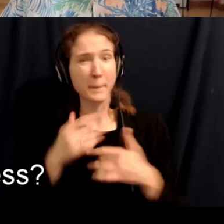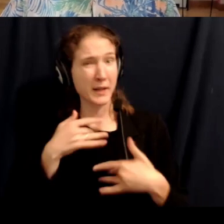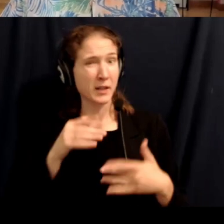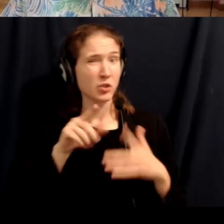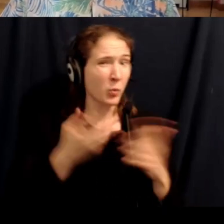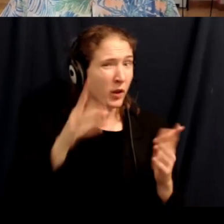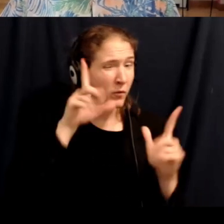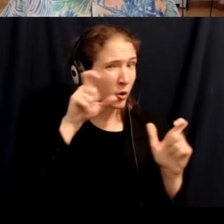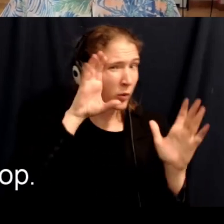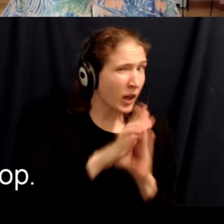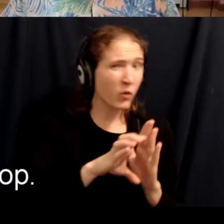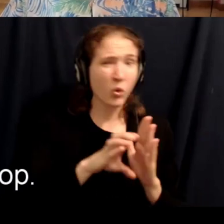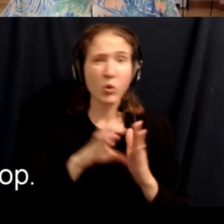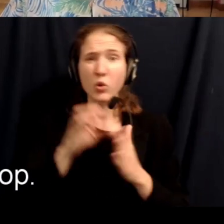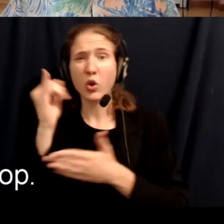your process?